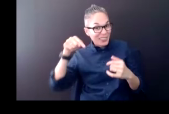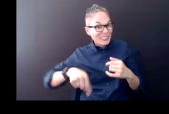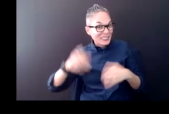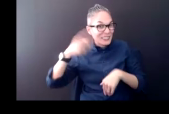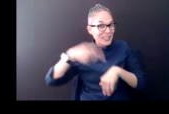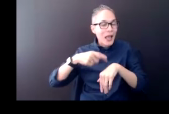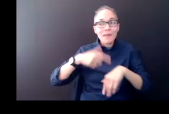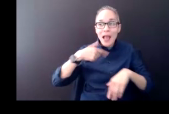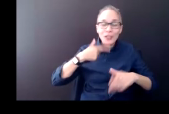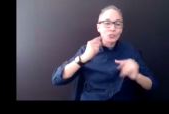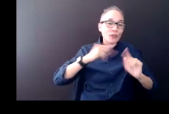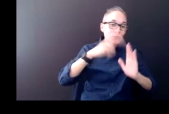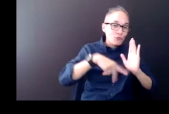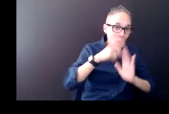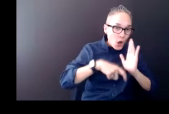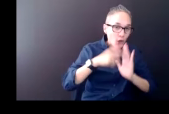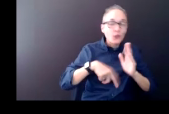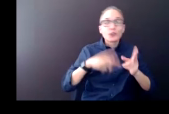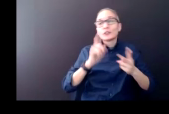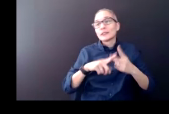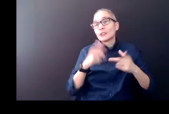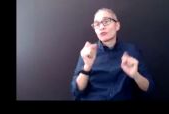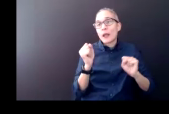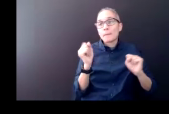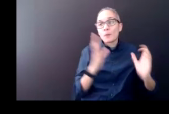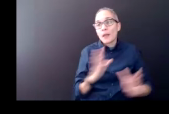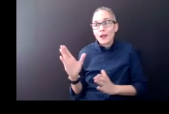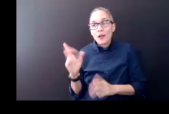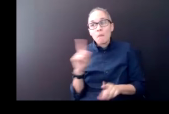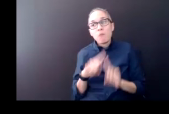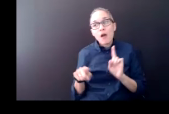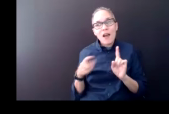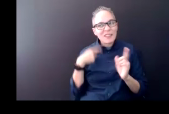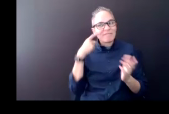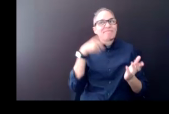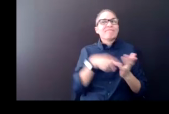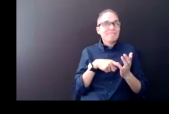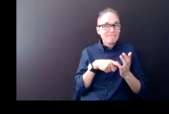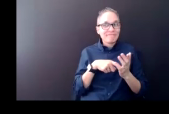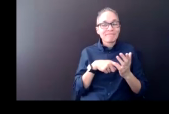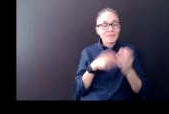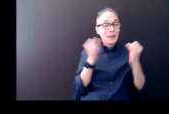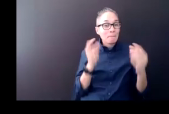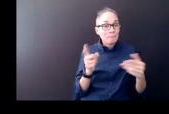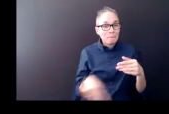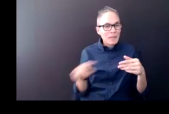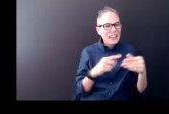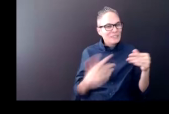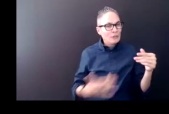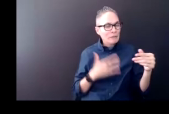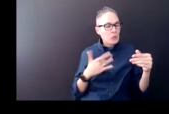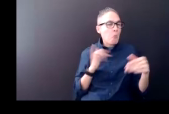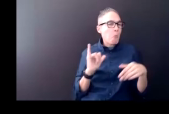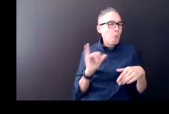of time trying to read articles and try to get as prepared. But the thing is, I started to realize, and I think many of you guys might share the same point with